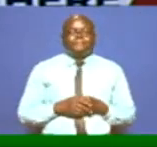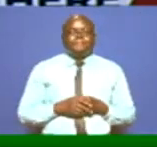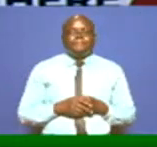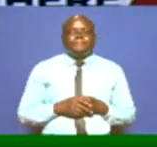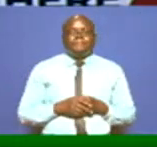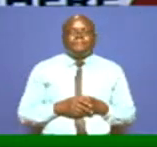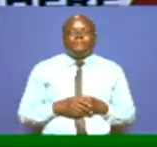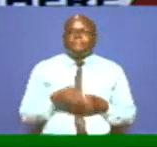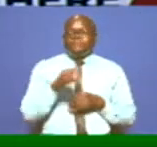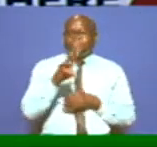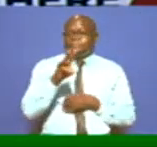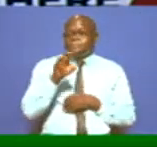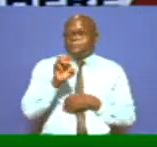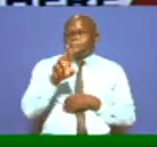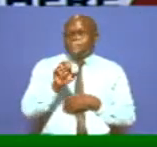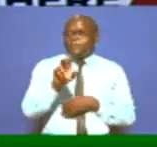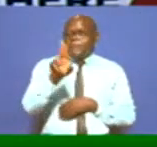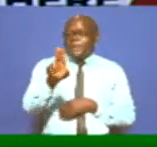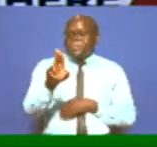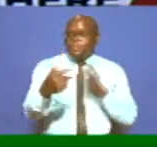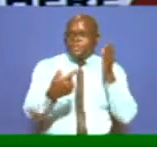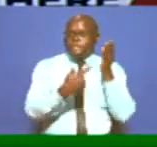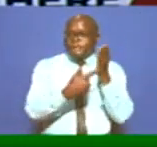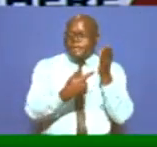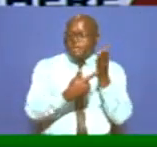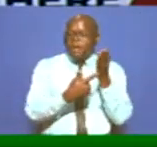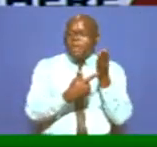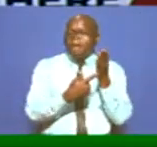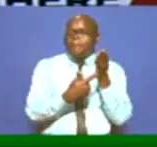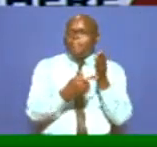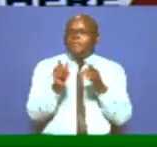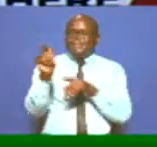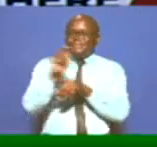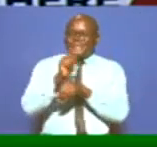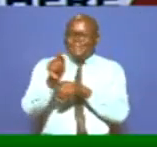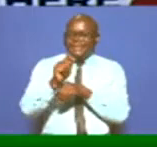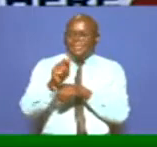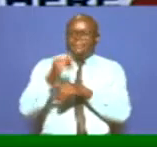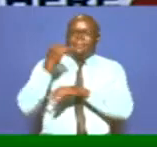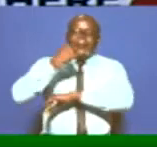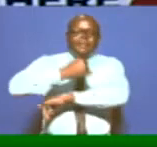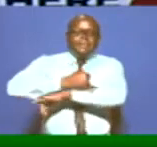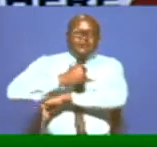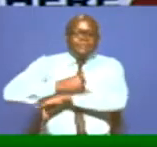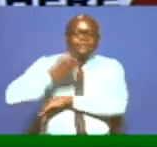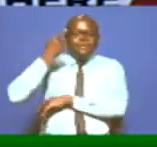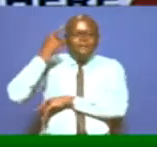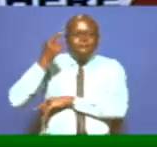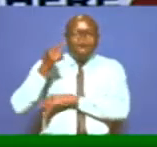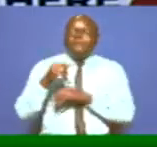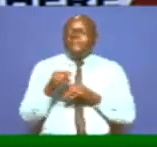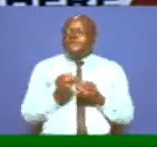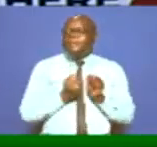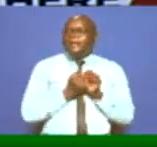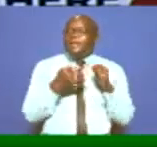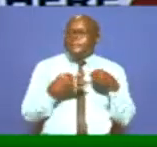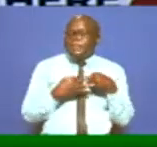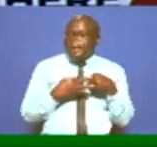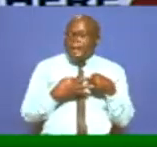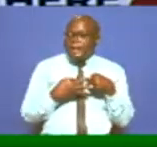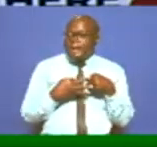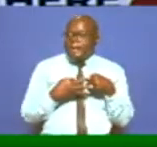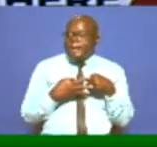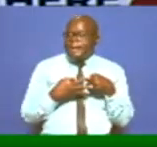Weru Technical Institute, Technical Training Institute for 18,